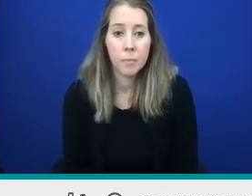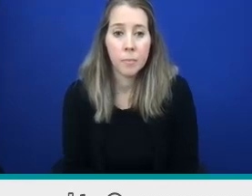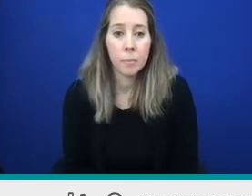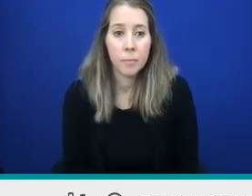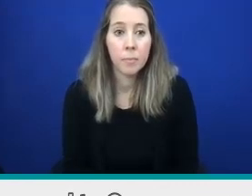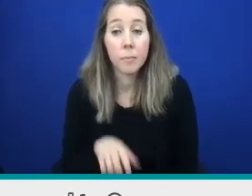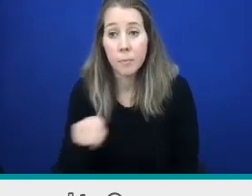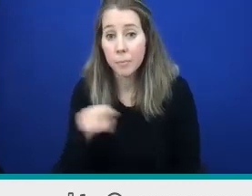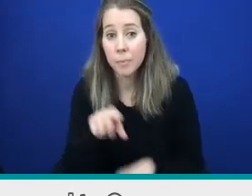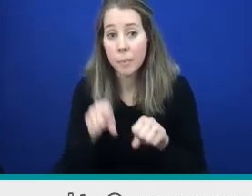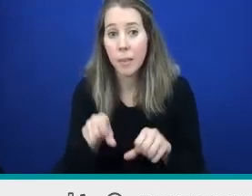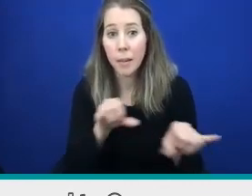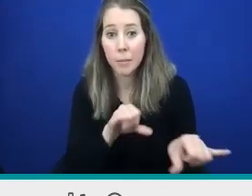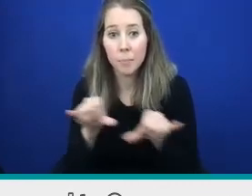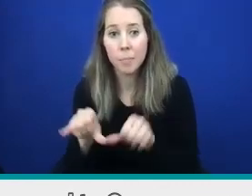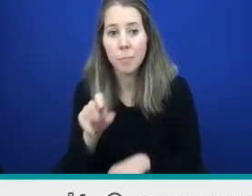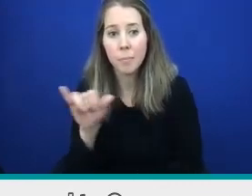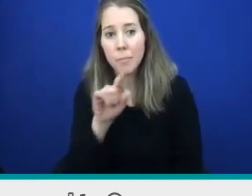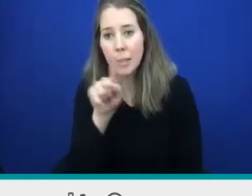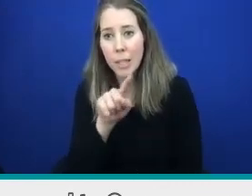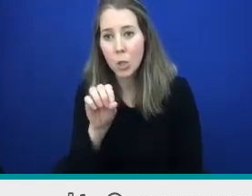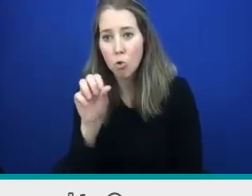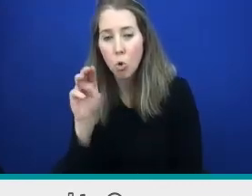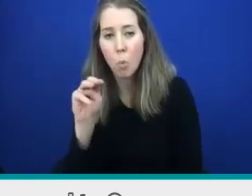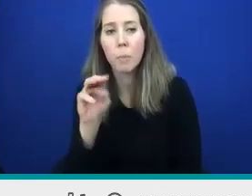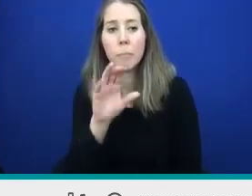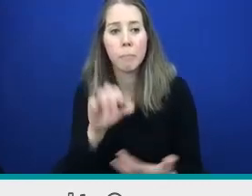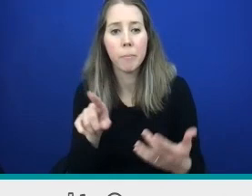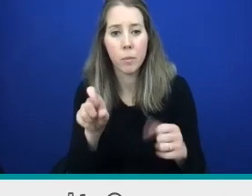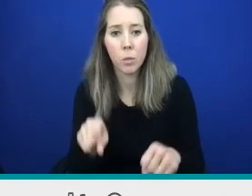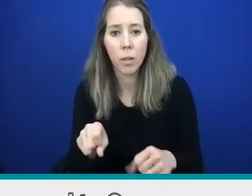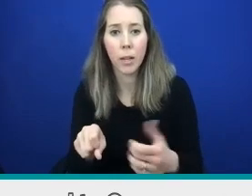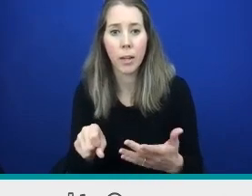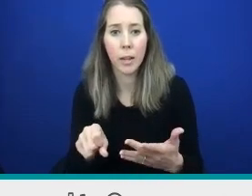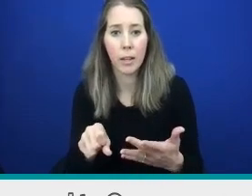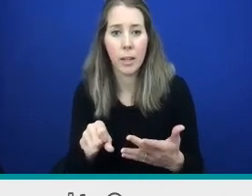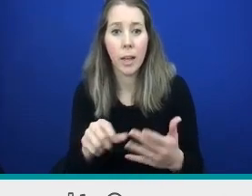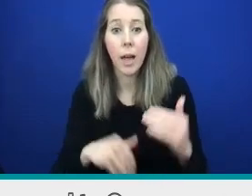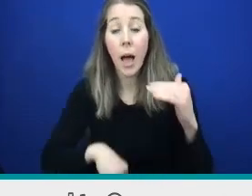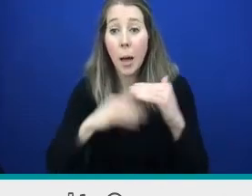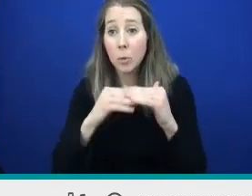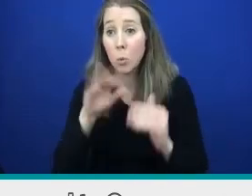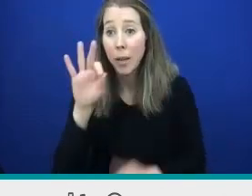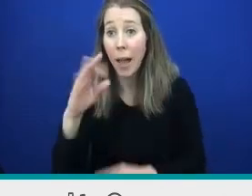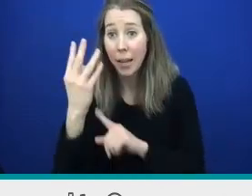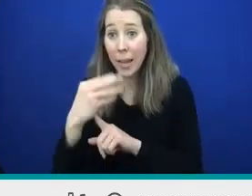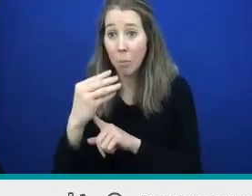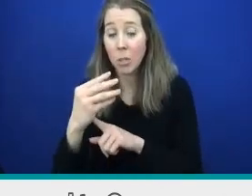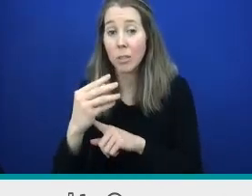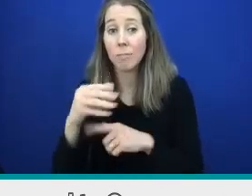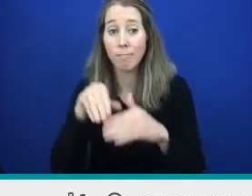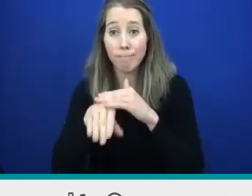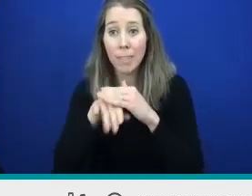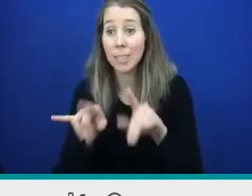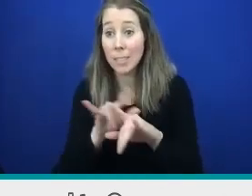you can, similar to what like Zoom would look like, you have the ability to have up to 9 cameras log in at the same time. So